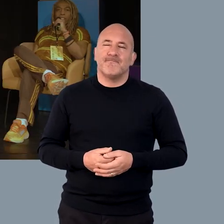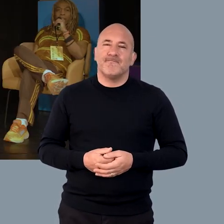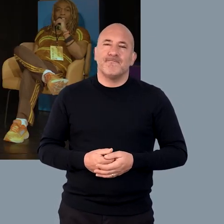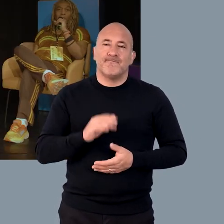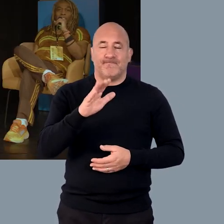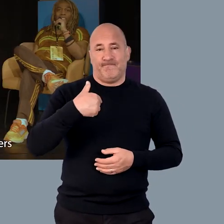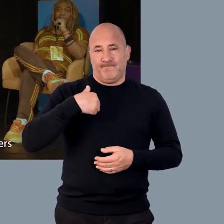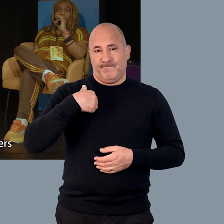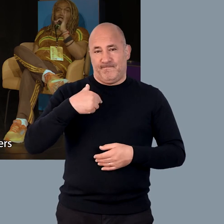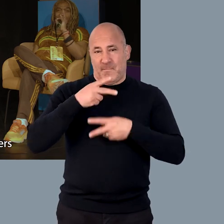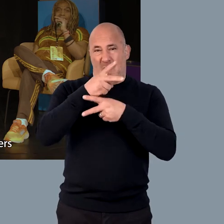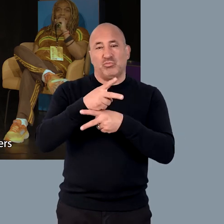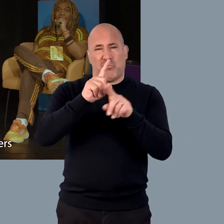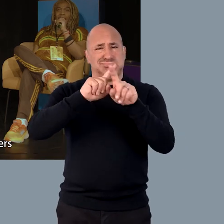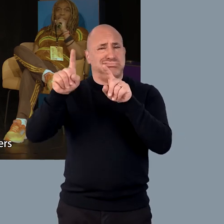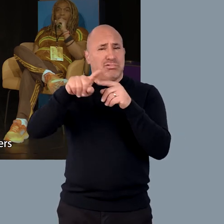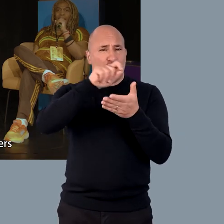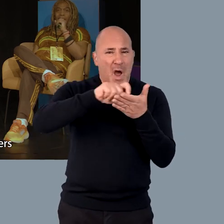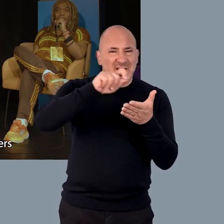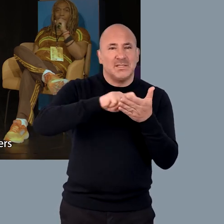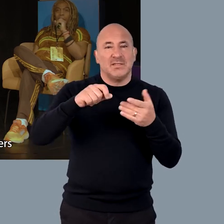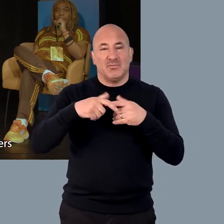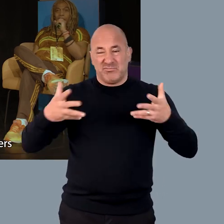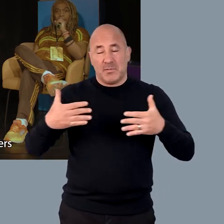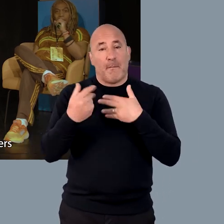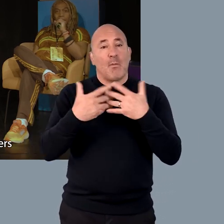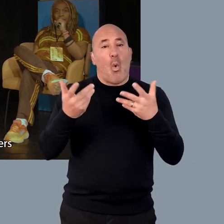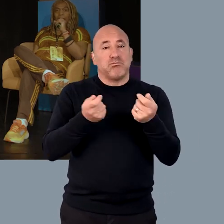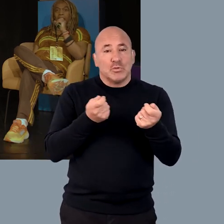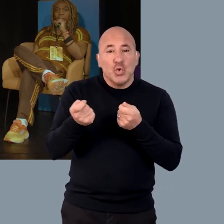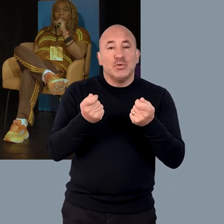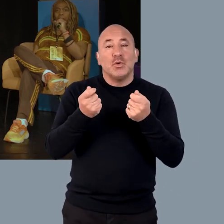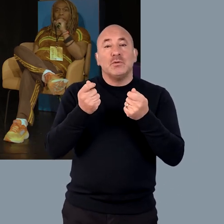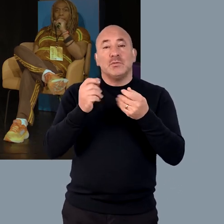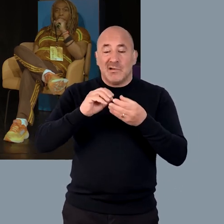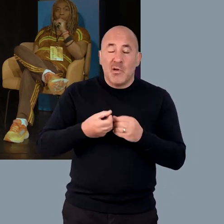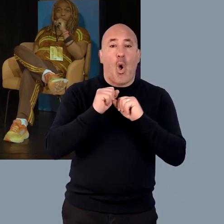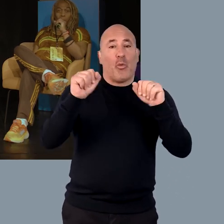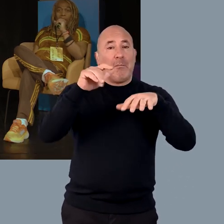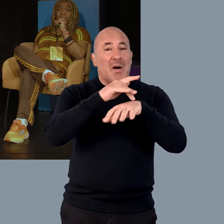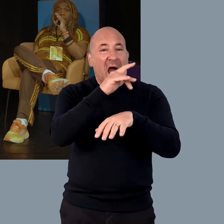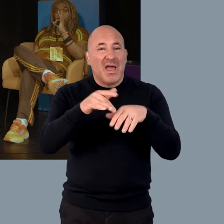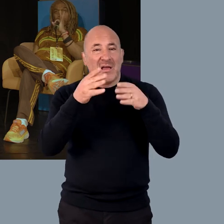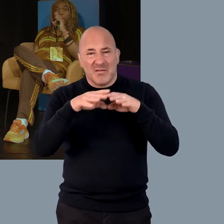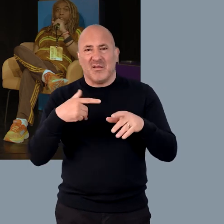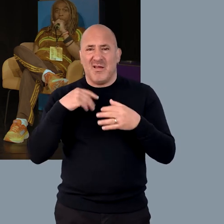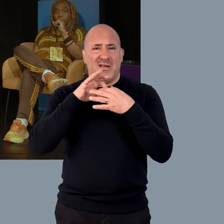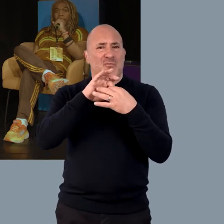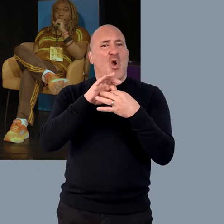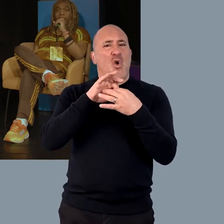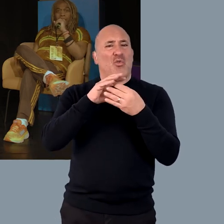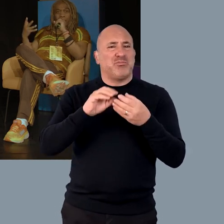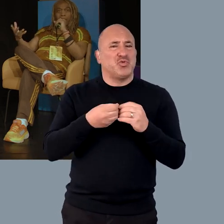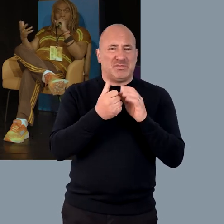So because I meant to all these different writers and i'm encouraging more to be producers And to put on the plays or work with cope co